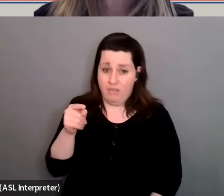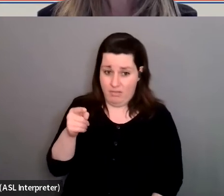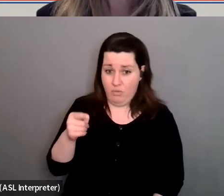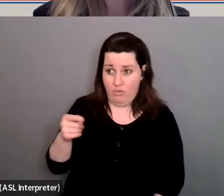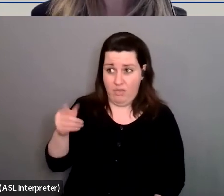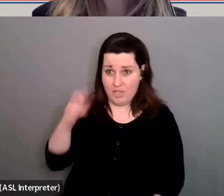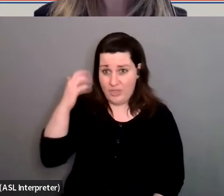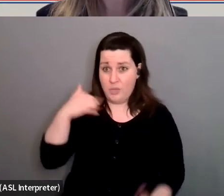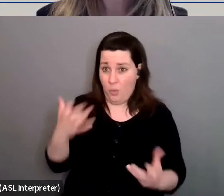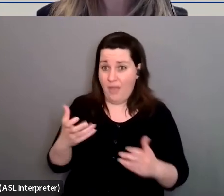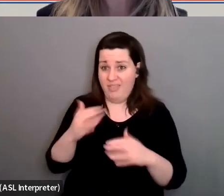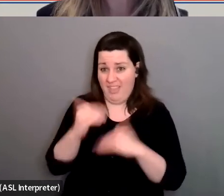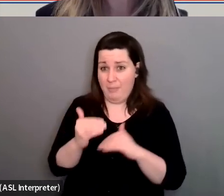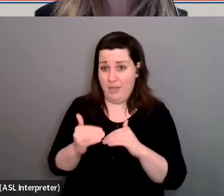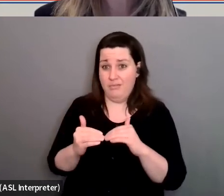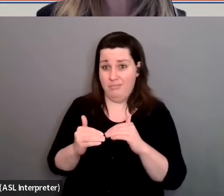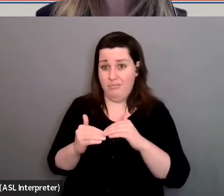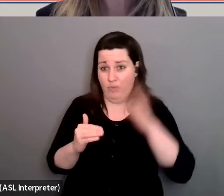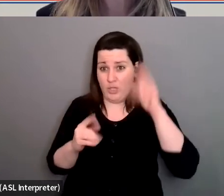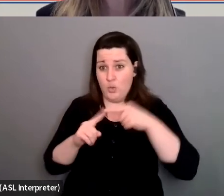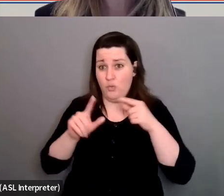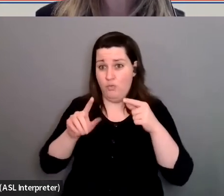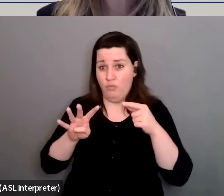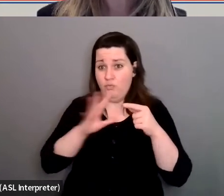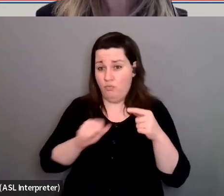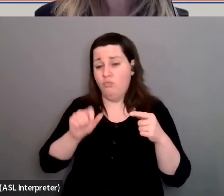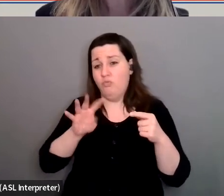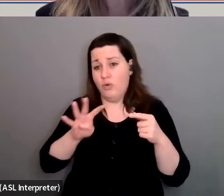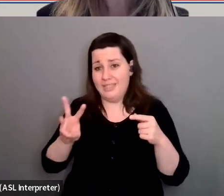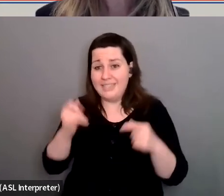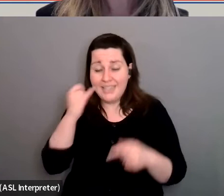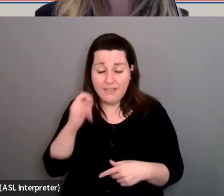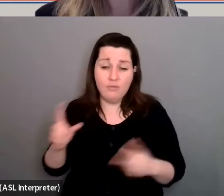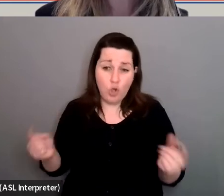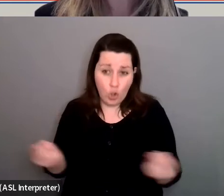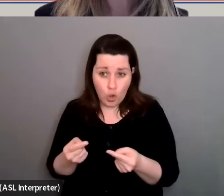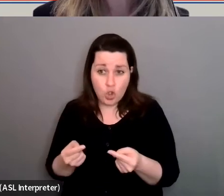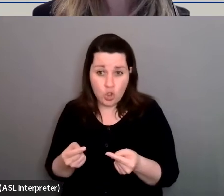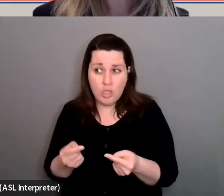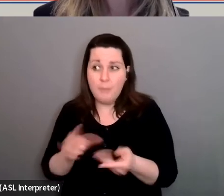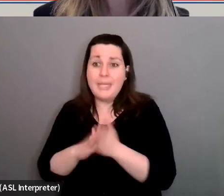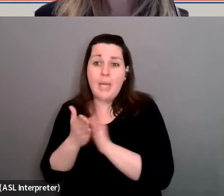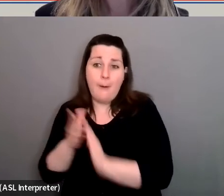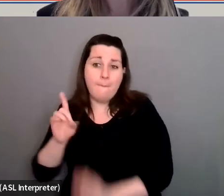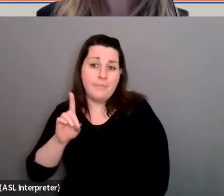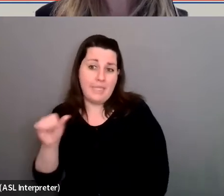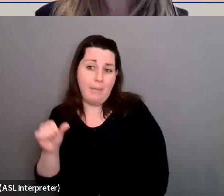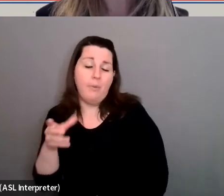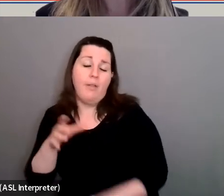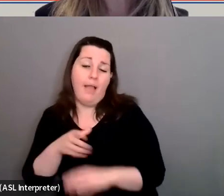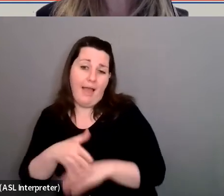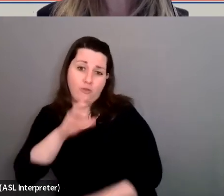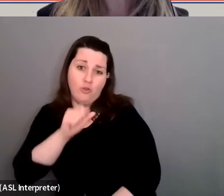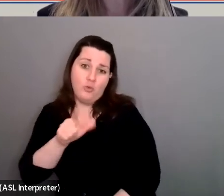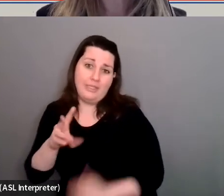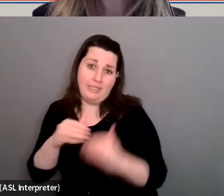the limit to 46, because if you are injured, become disabled after the age of